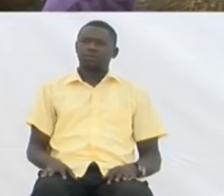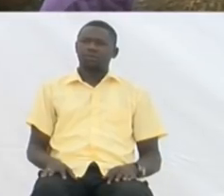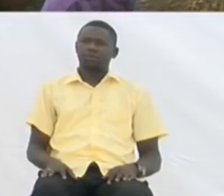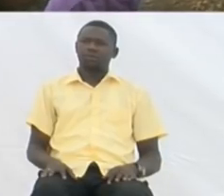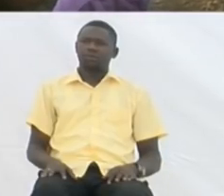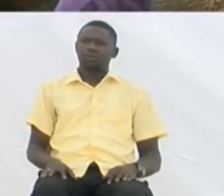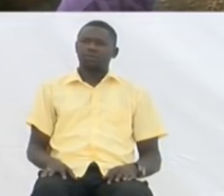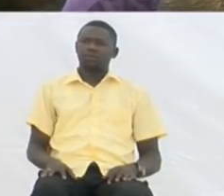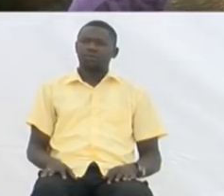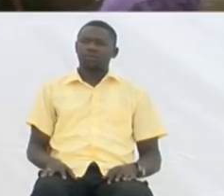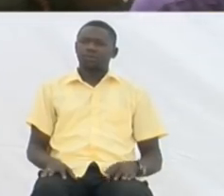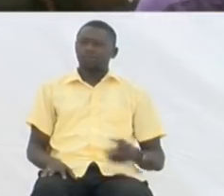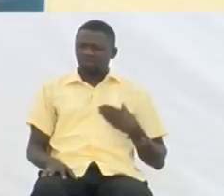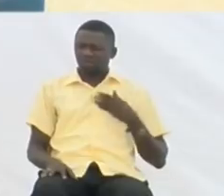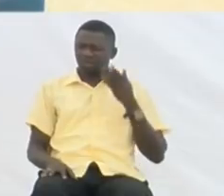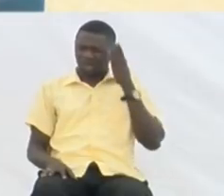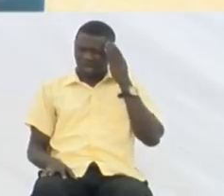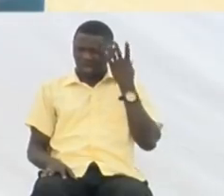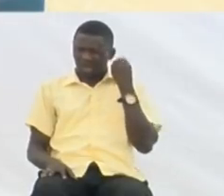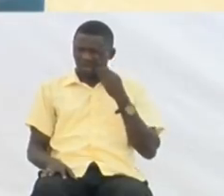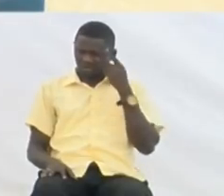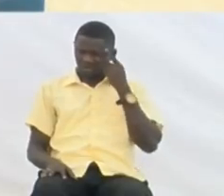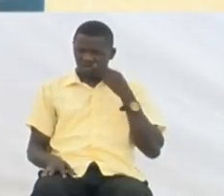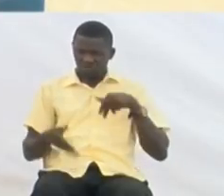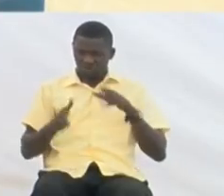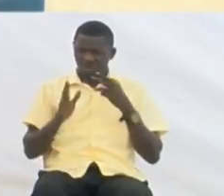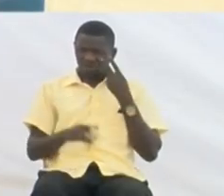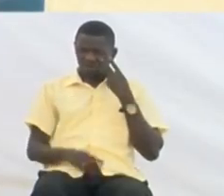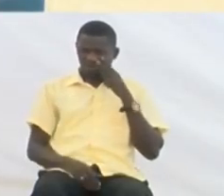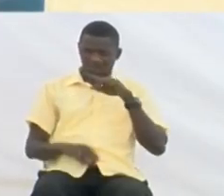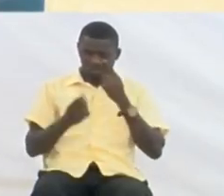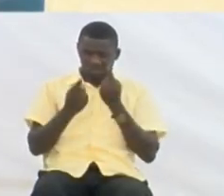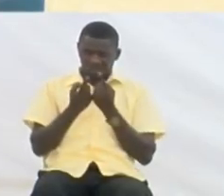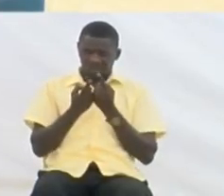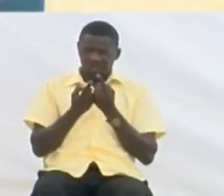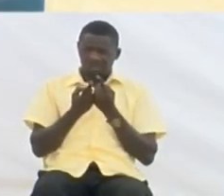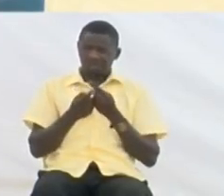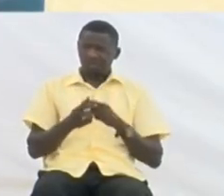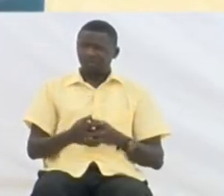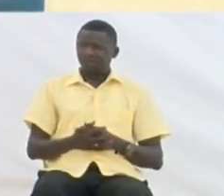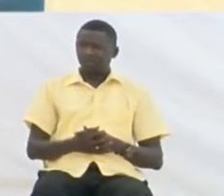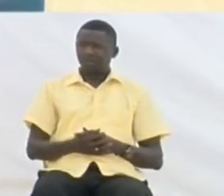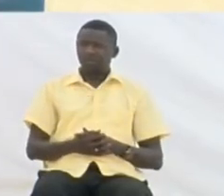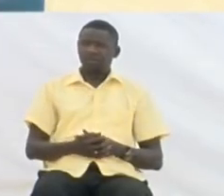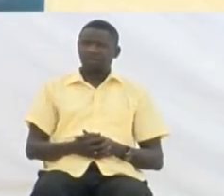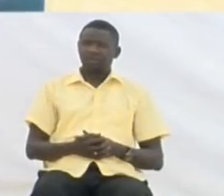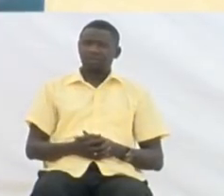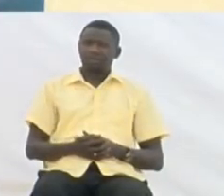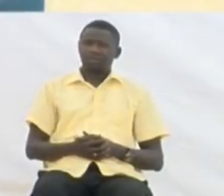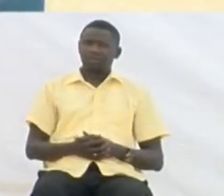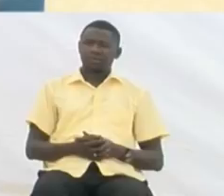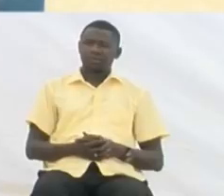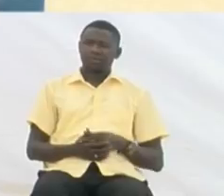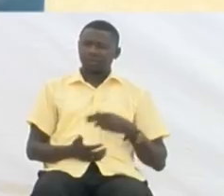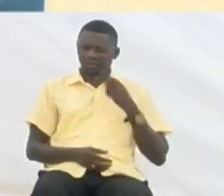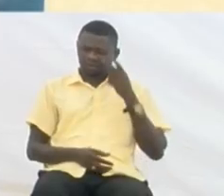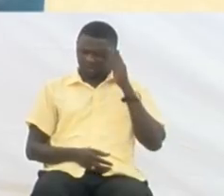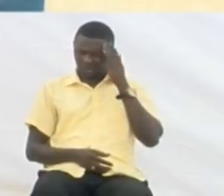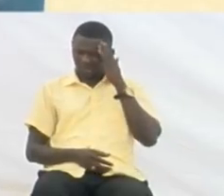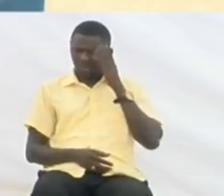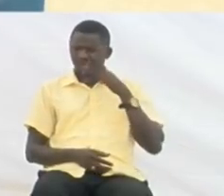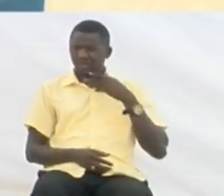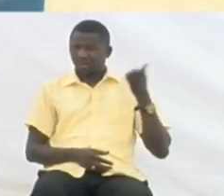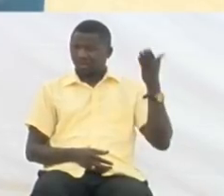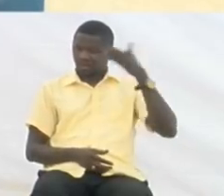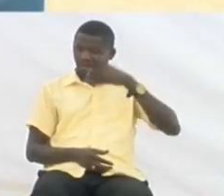ngo nga nyin kuje nyami. The way I saw this thing, nga je nyinna kamma ko inata nyinne la politiko